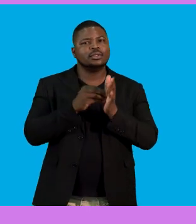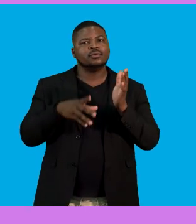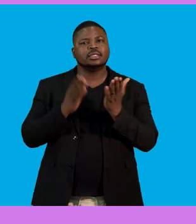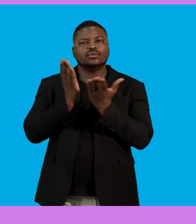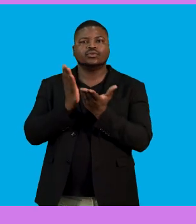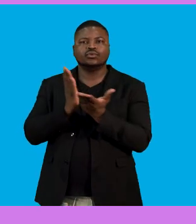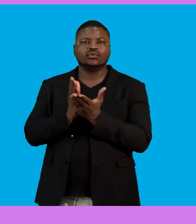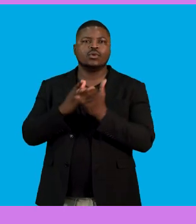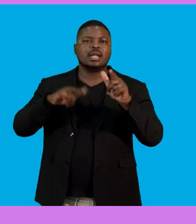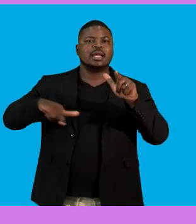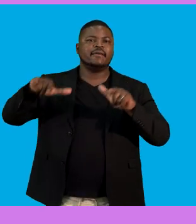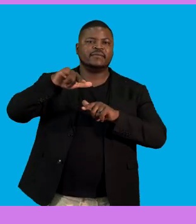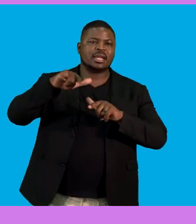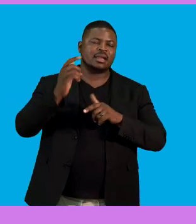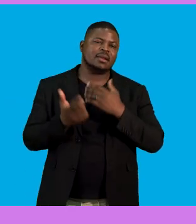children's school